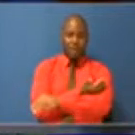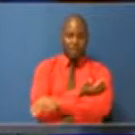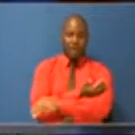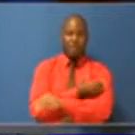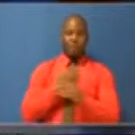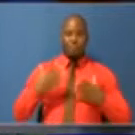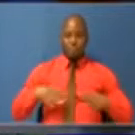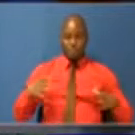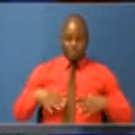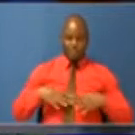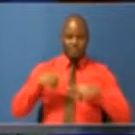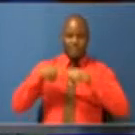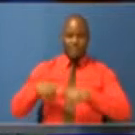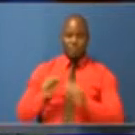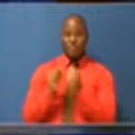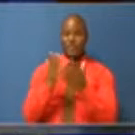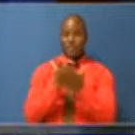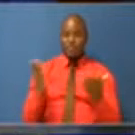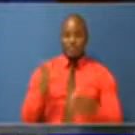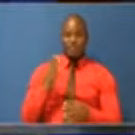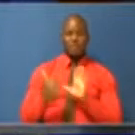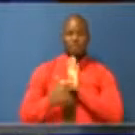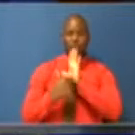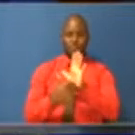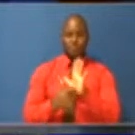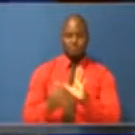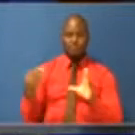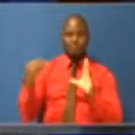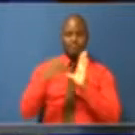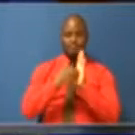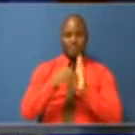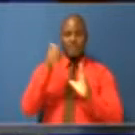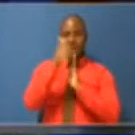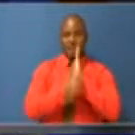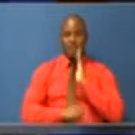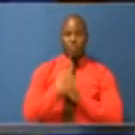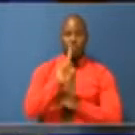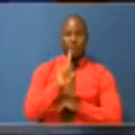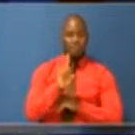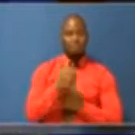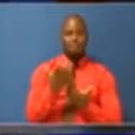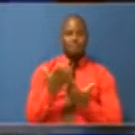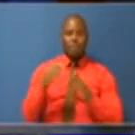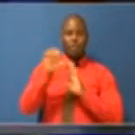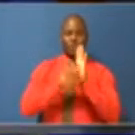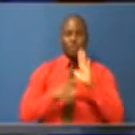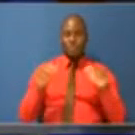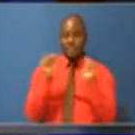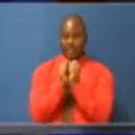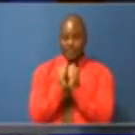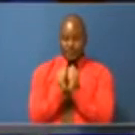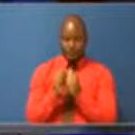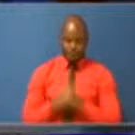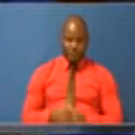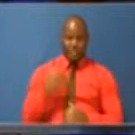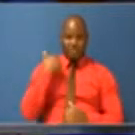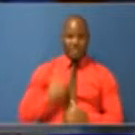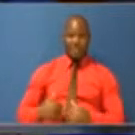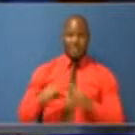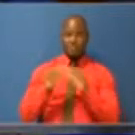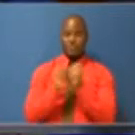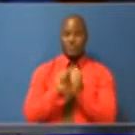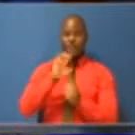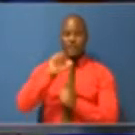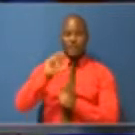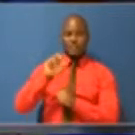of power lies with them as enshrined and envisioned in article 1 of the constitution 2010 i begin with you